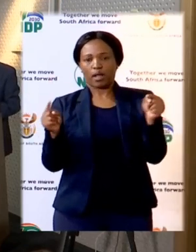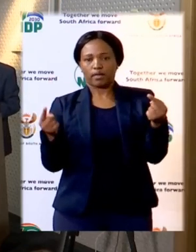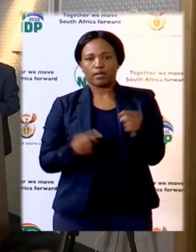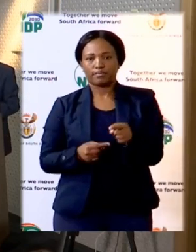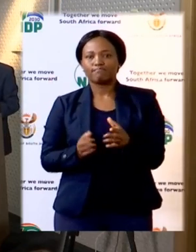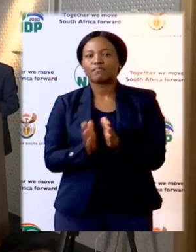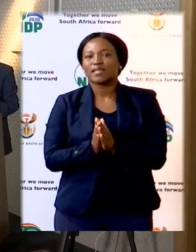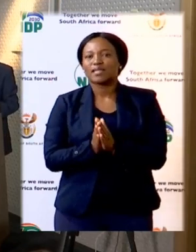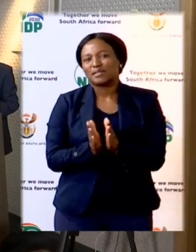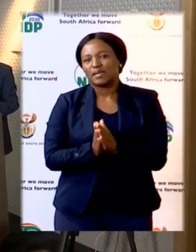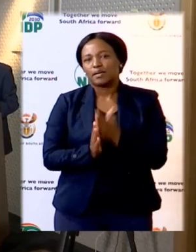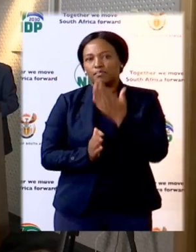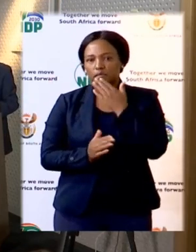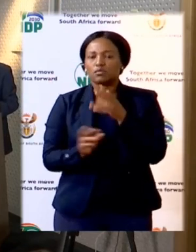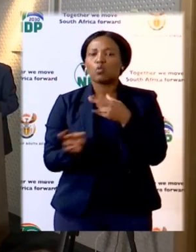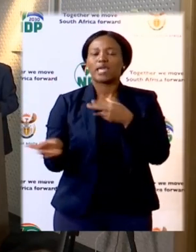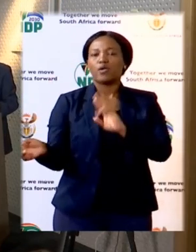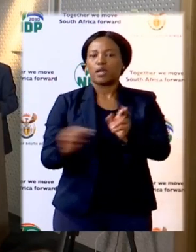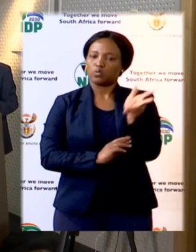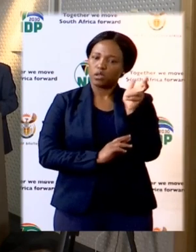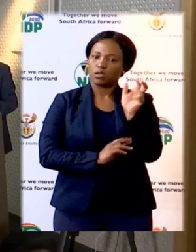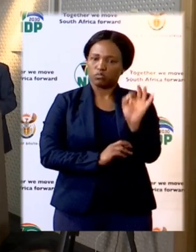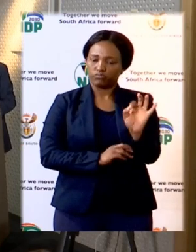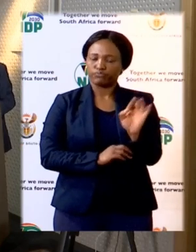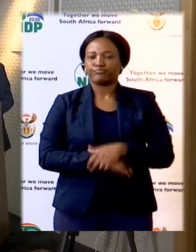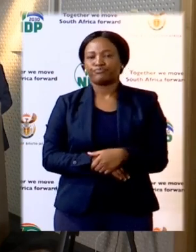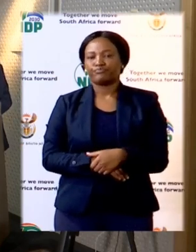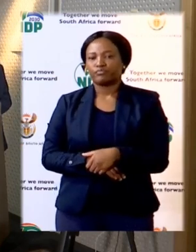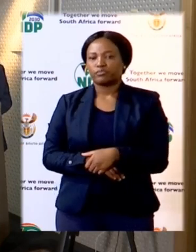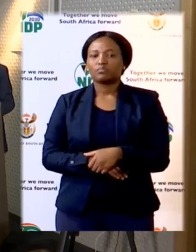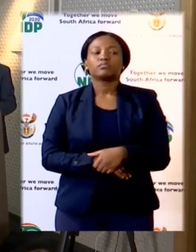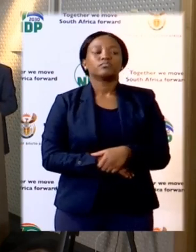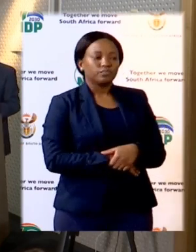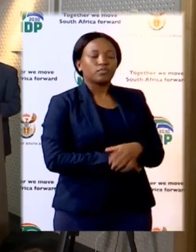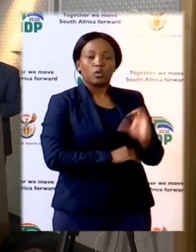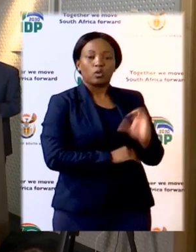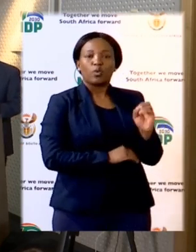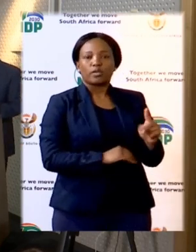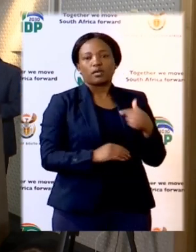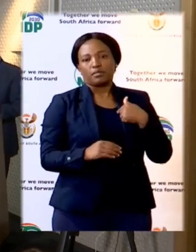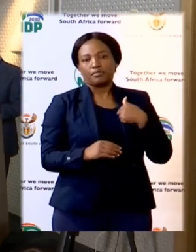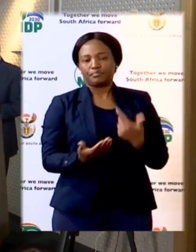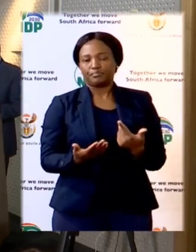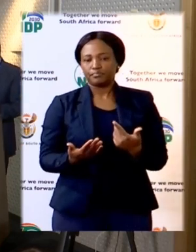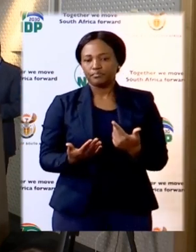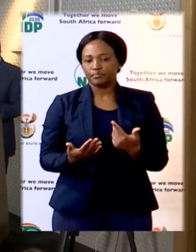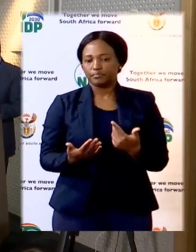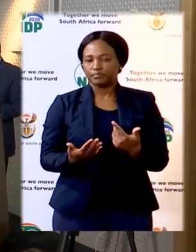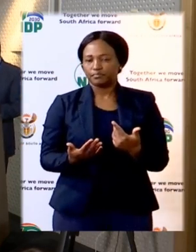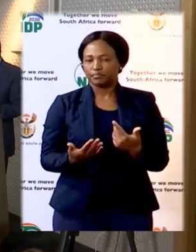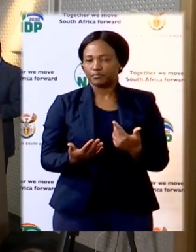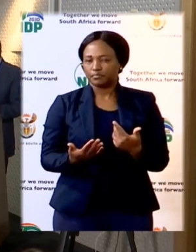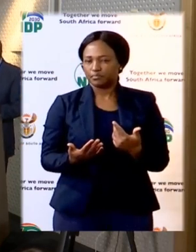side. Please, but we are ready to hear you. Okay, then. How do I...